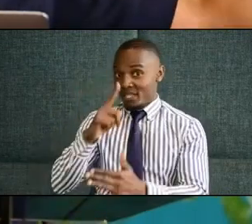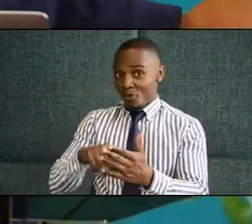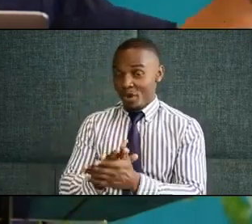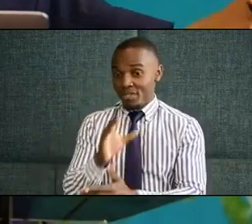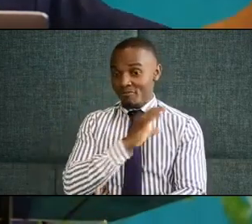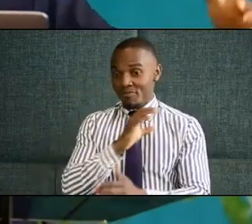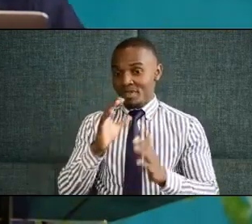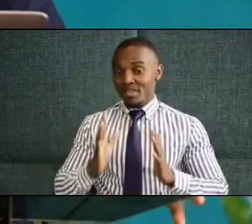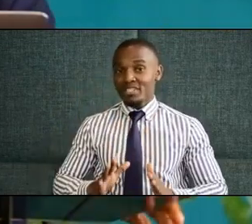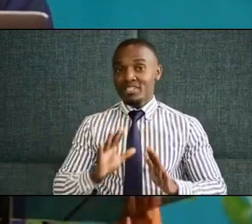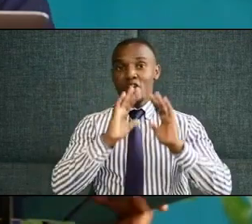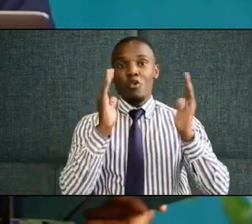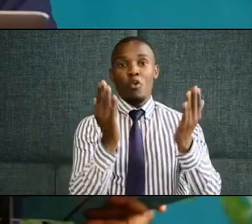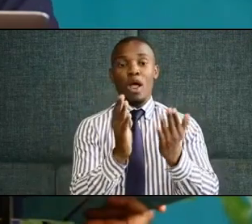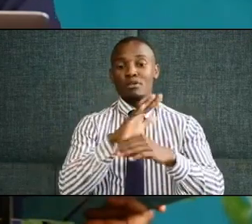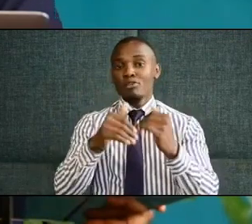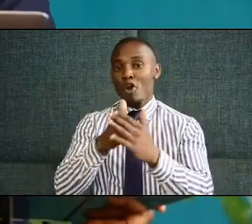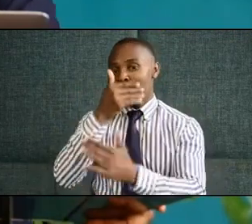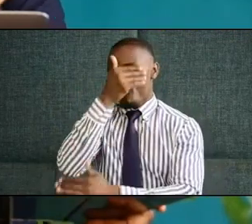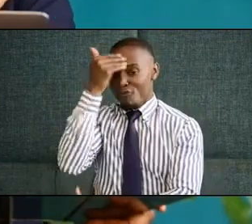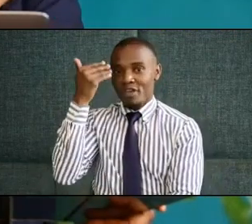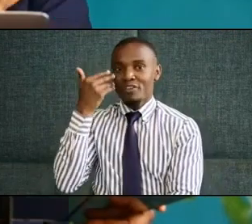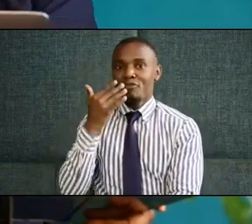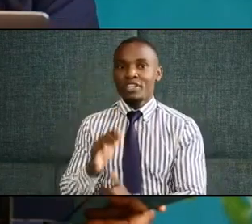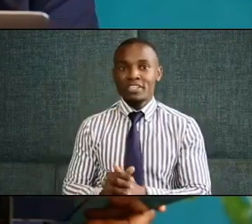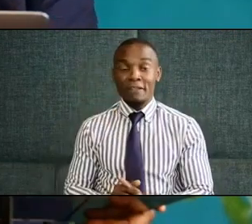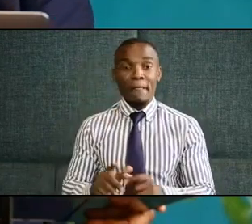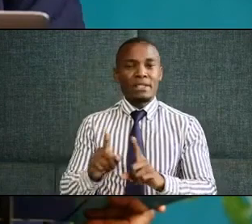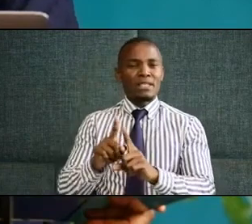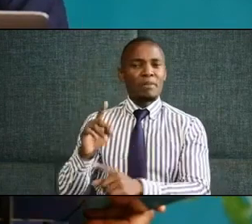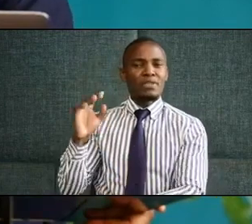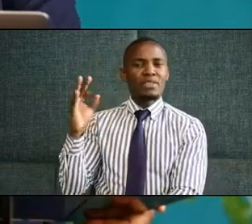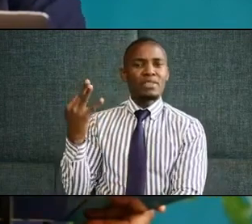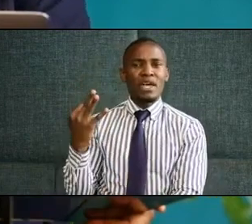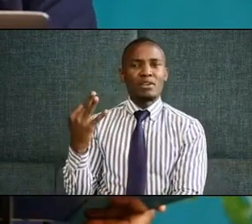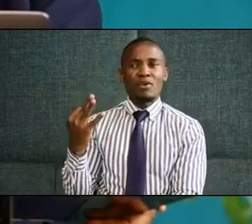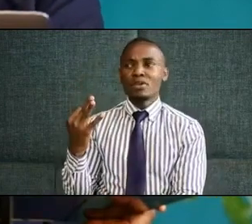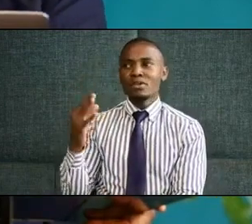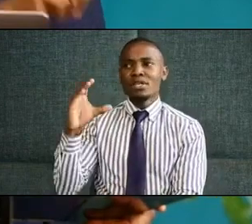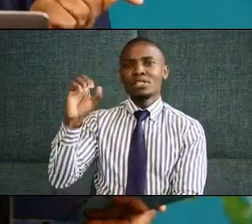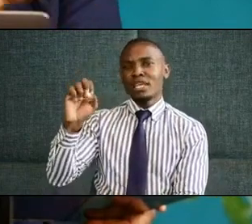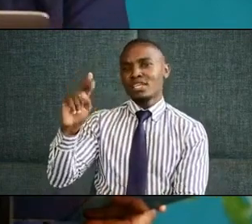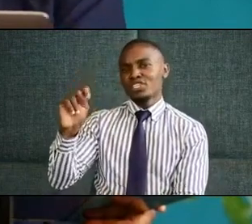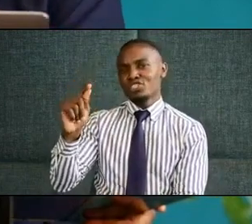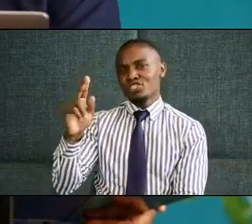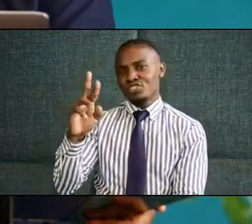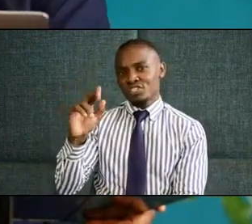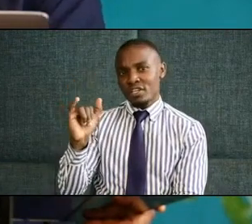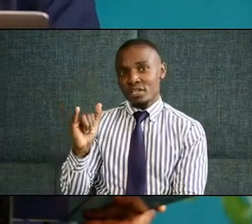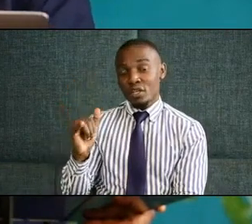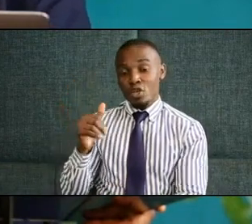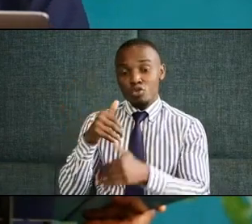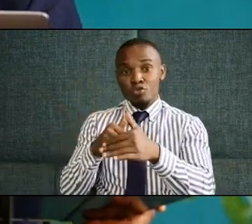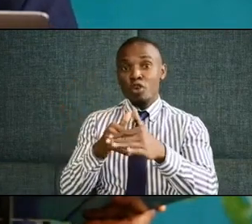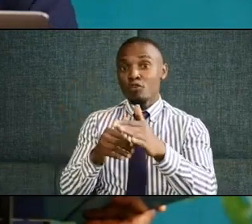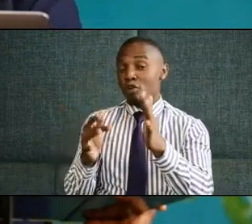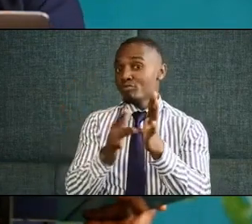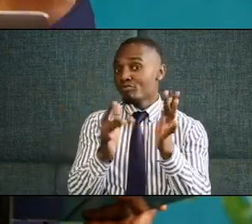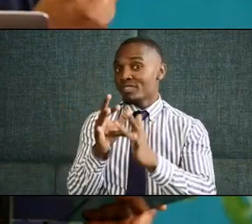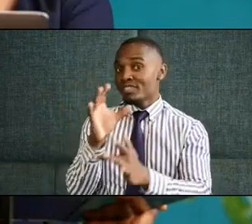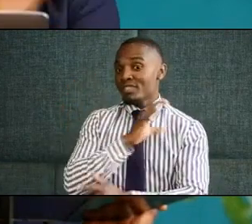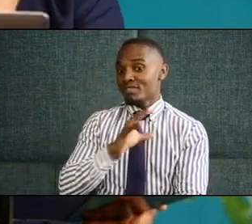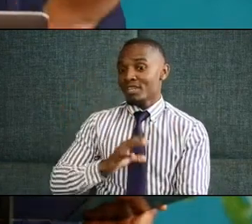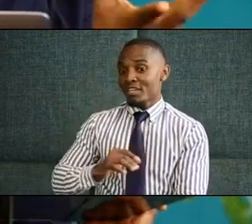Christian world has forgotten. In the 3rd century, in the 2nd century, to be a follower of Christ was